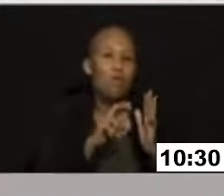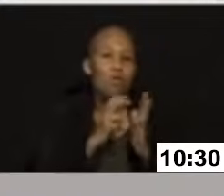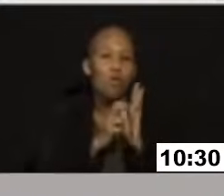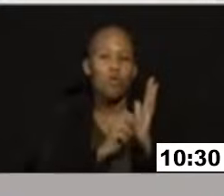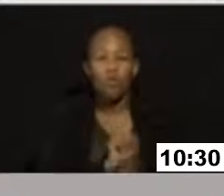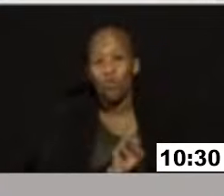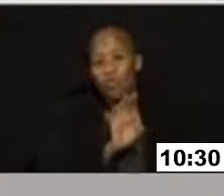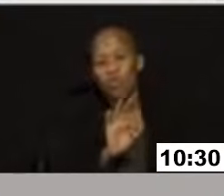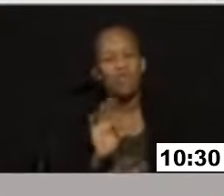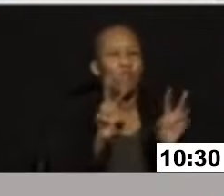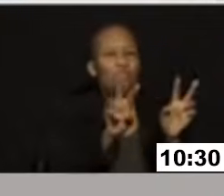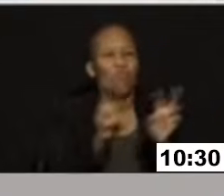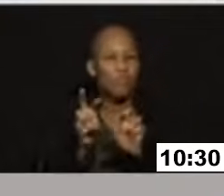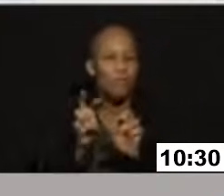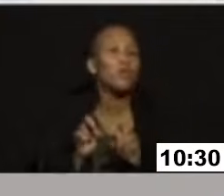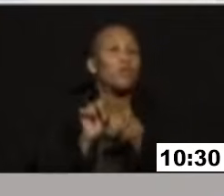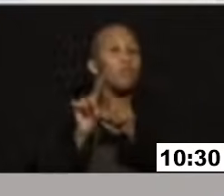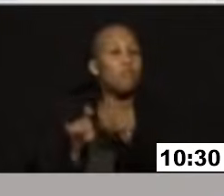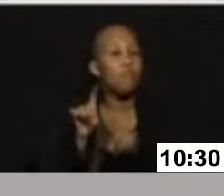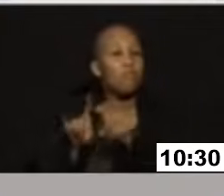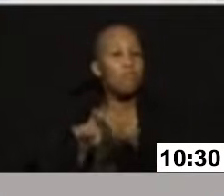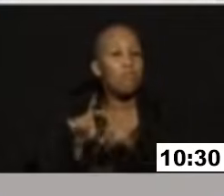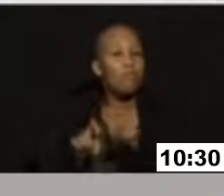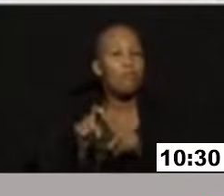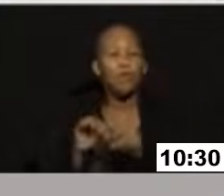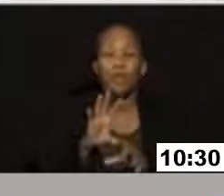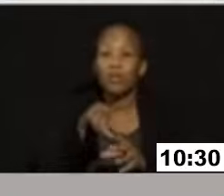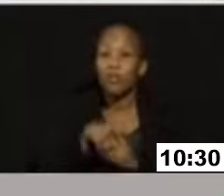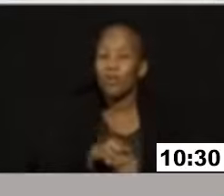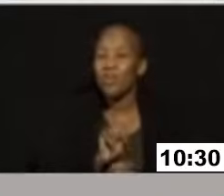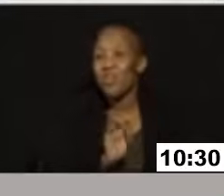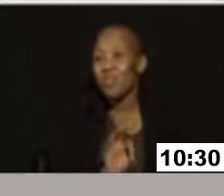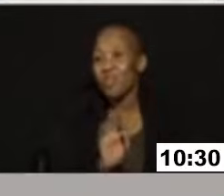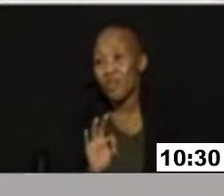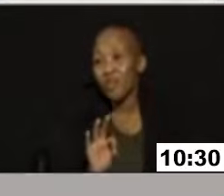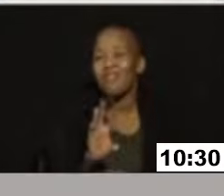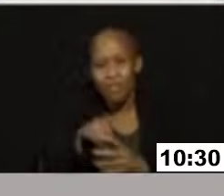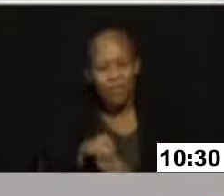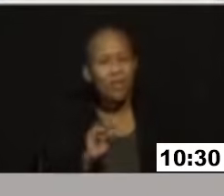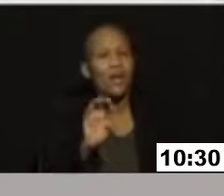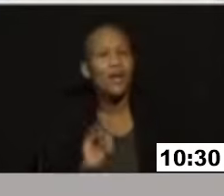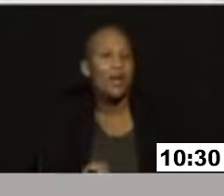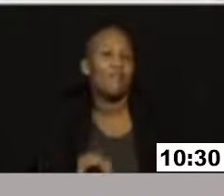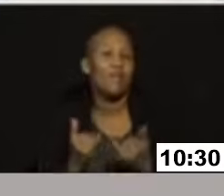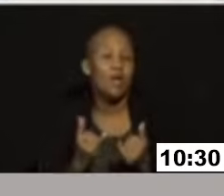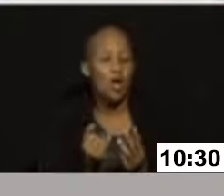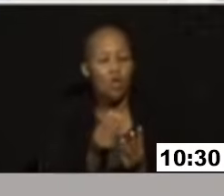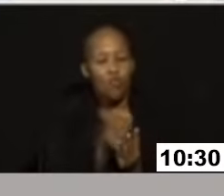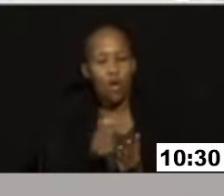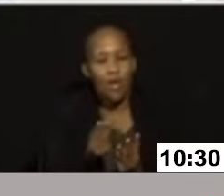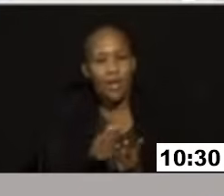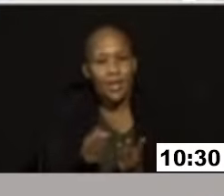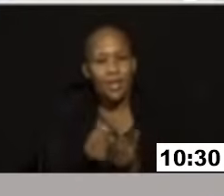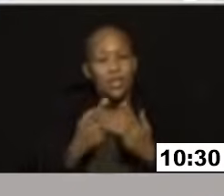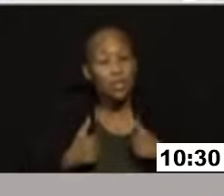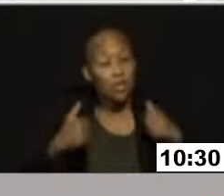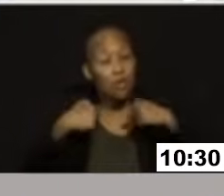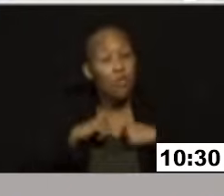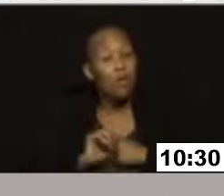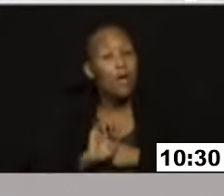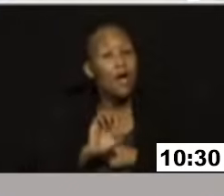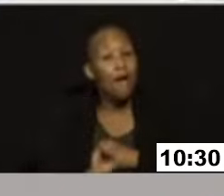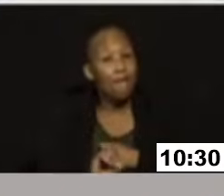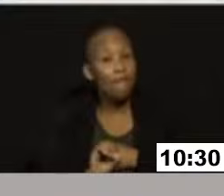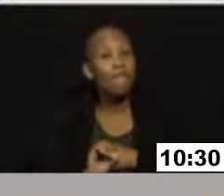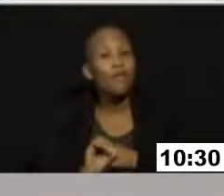with cross-examination. And that includes 3.3, 3.4, the remedies you have that I read to you. I think that was